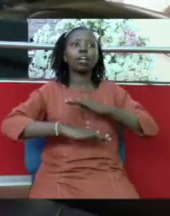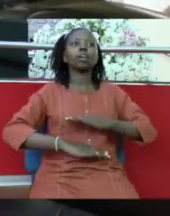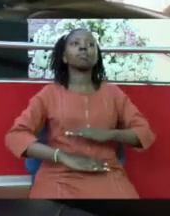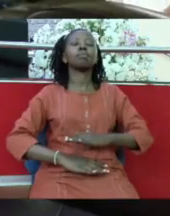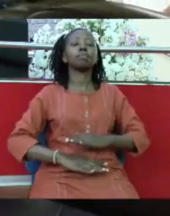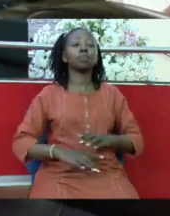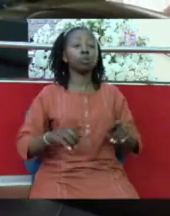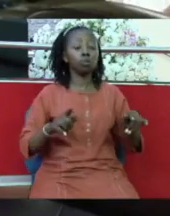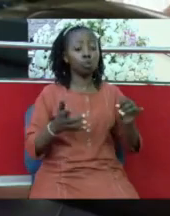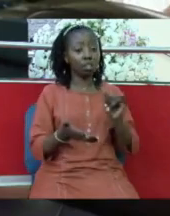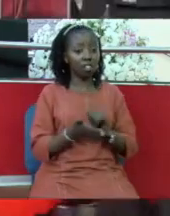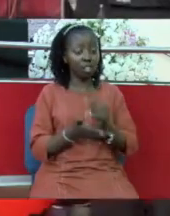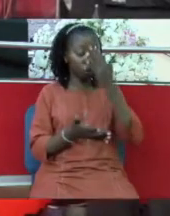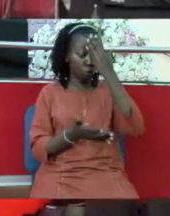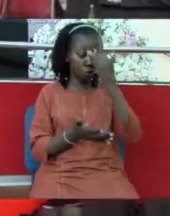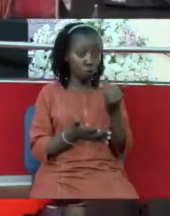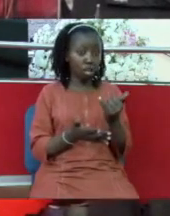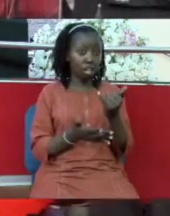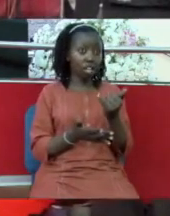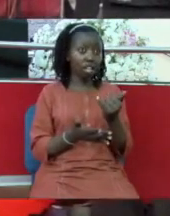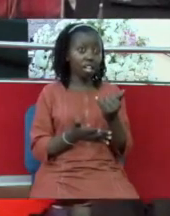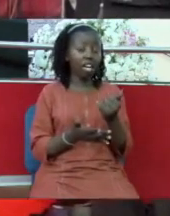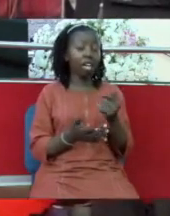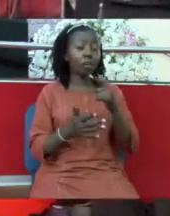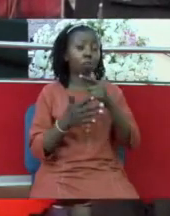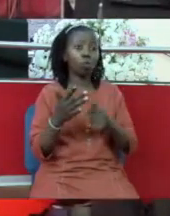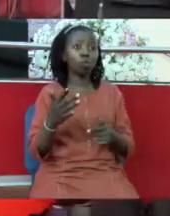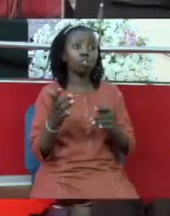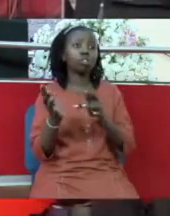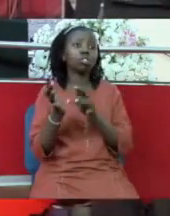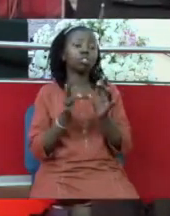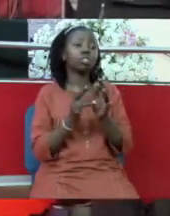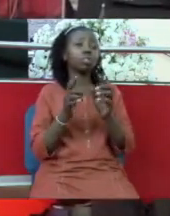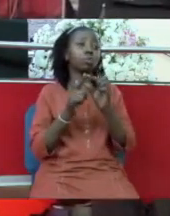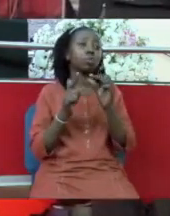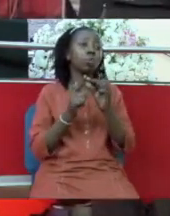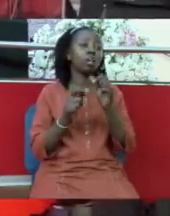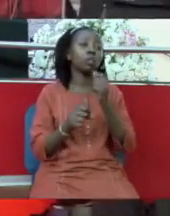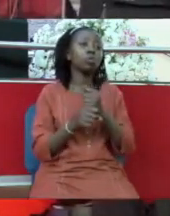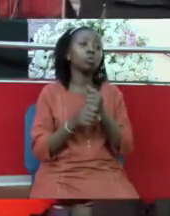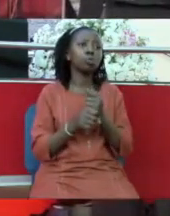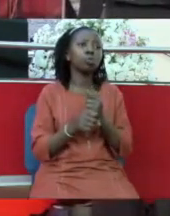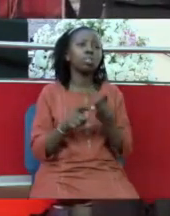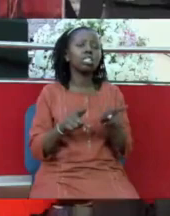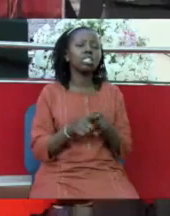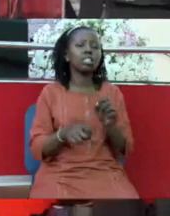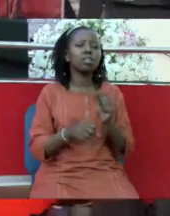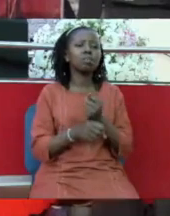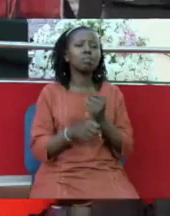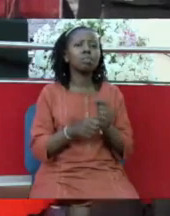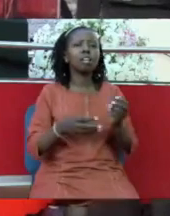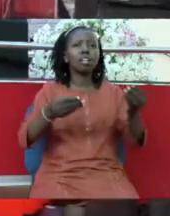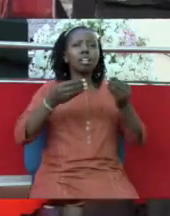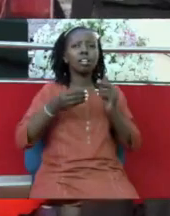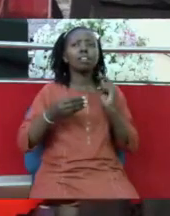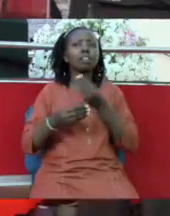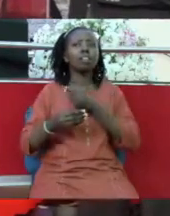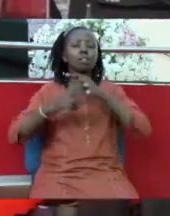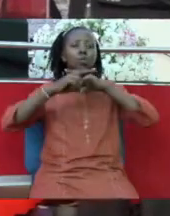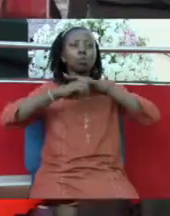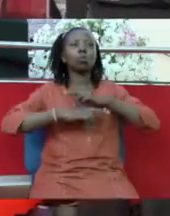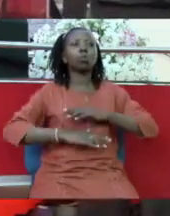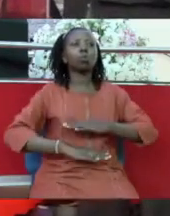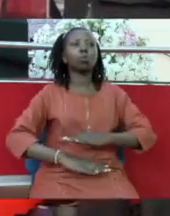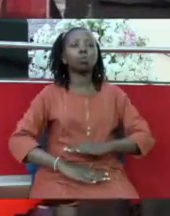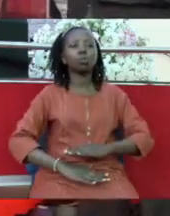that's what the gospel does to us. It calms us down. Huwa inatutuliza. It gives us stability. The gospel gives